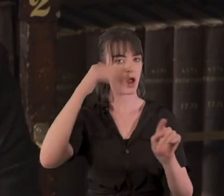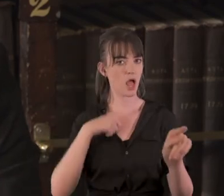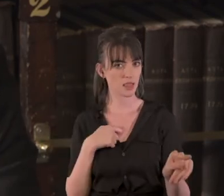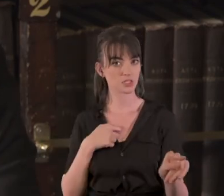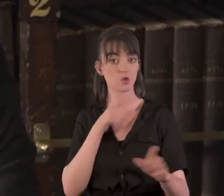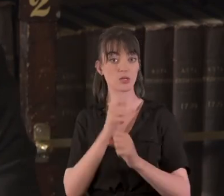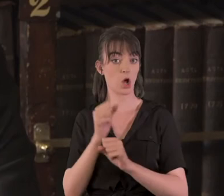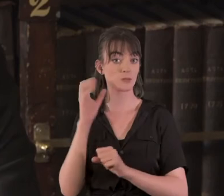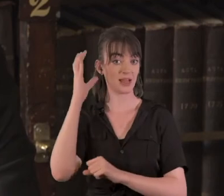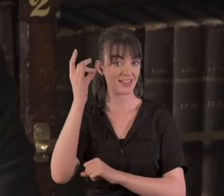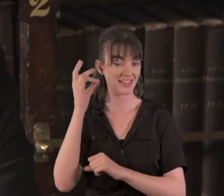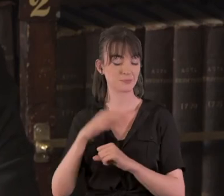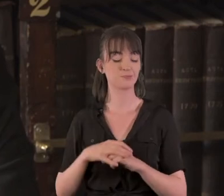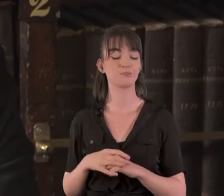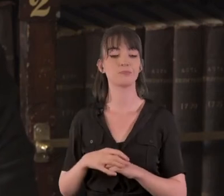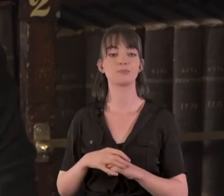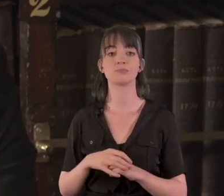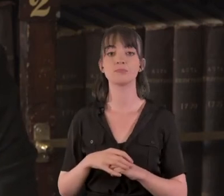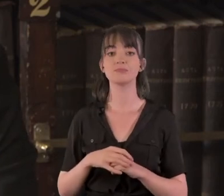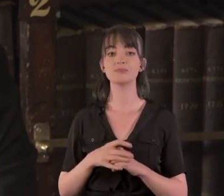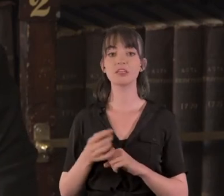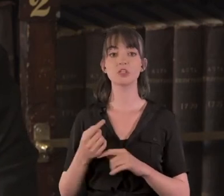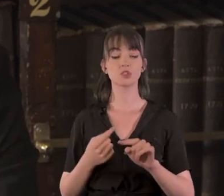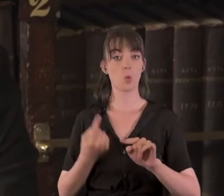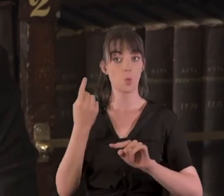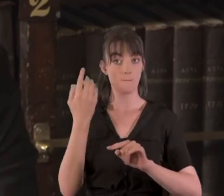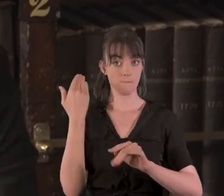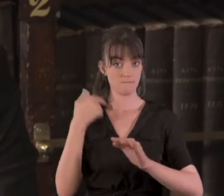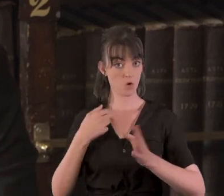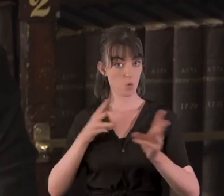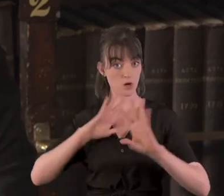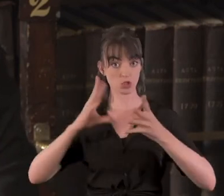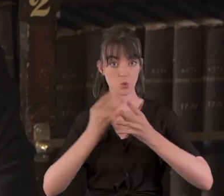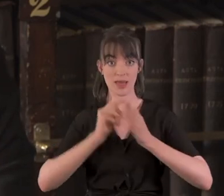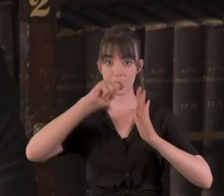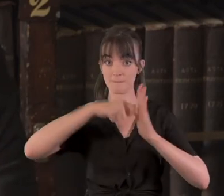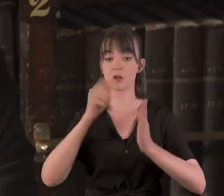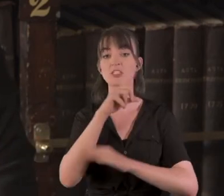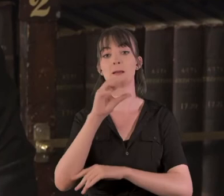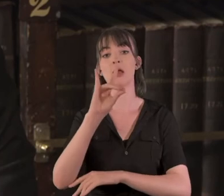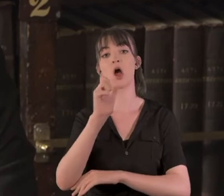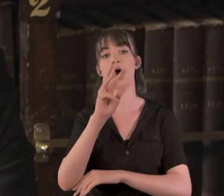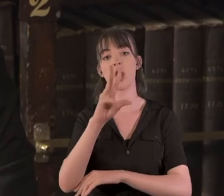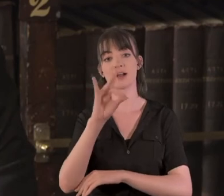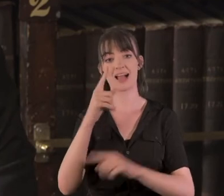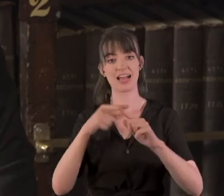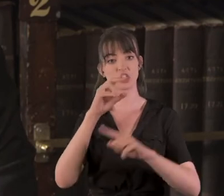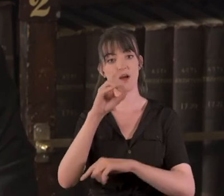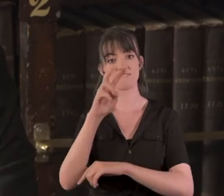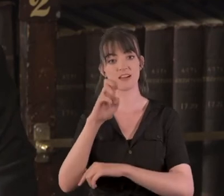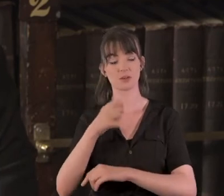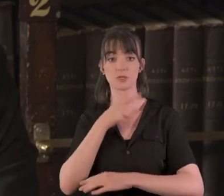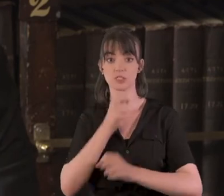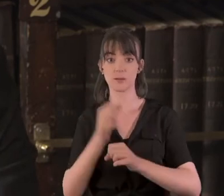think in one of the previous projects we worked together in the Hawks and Doves, we explored the importance of the King's